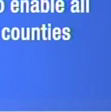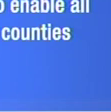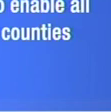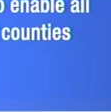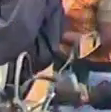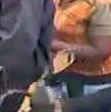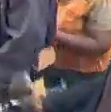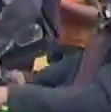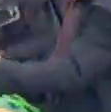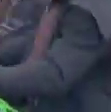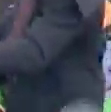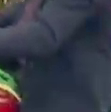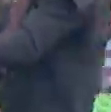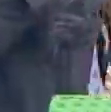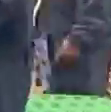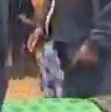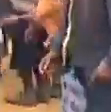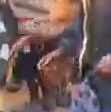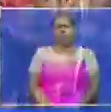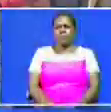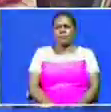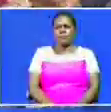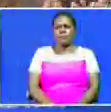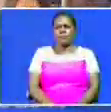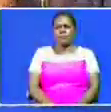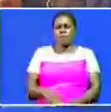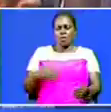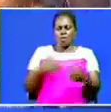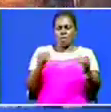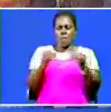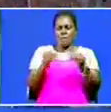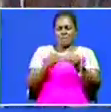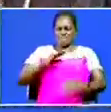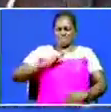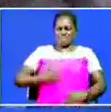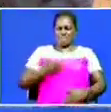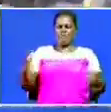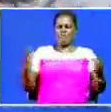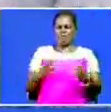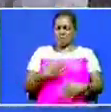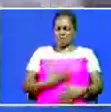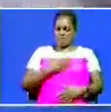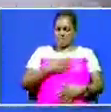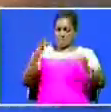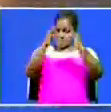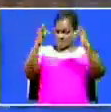irked the residents, and the area assistant chief David Rotich almost met their wrath when he visited the